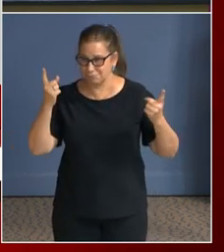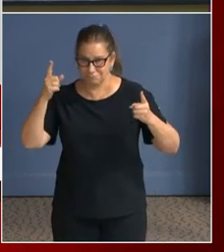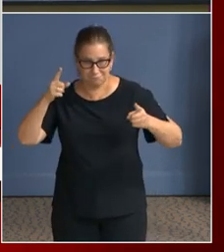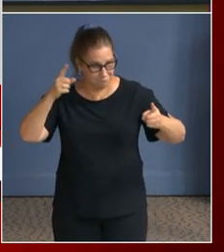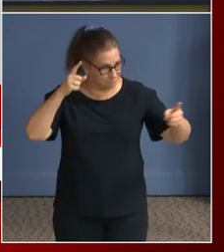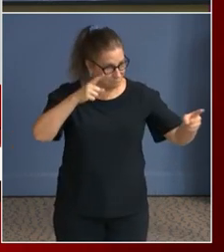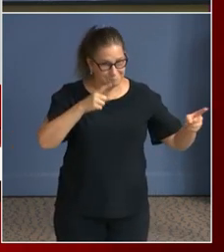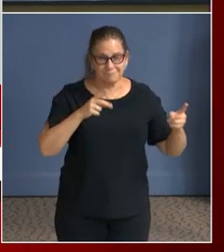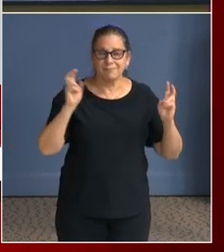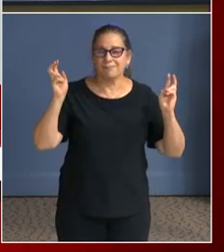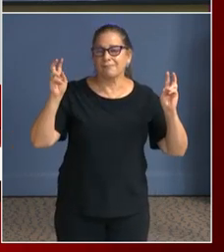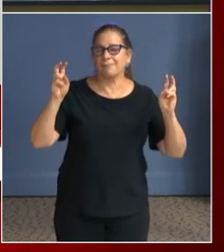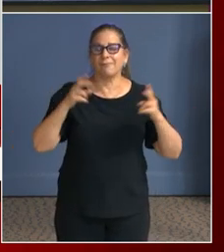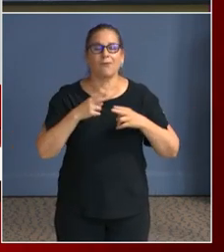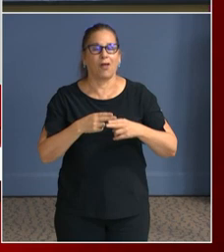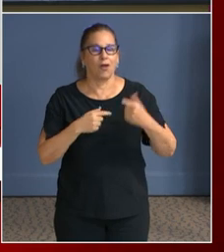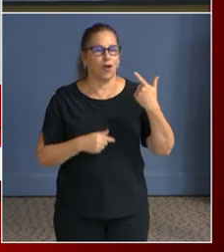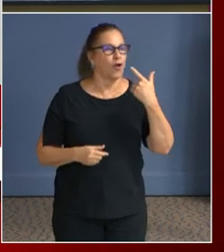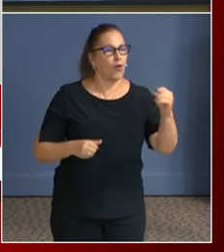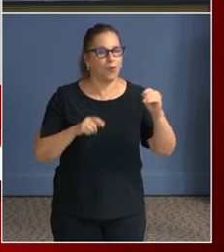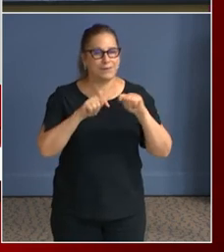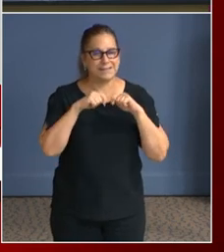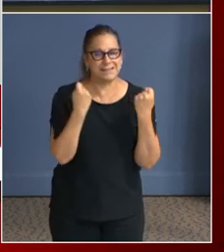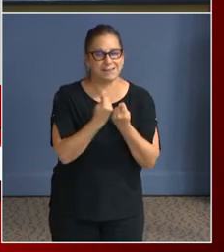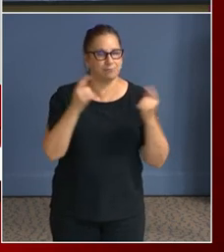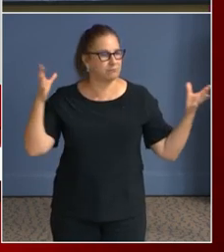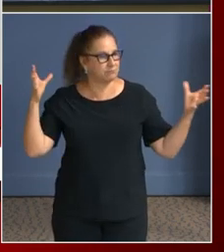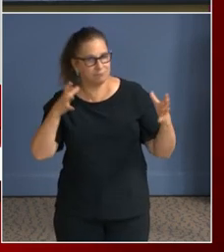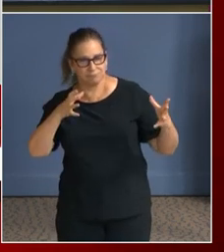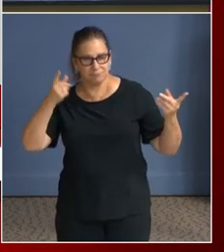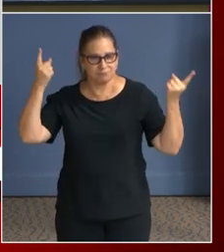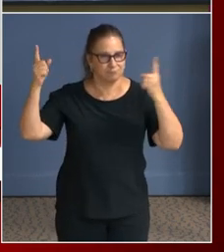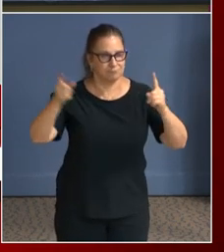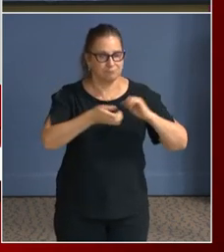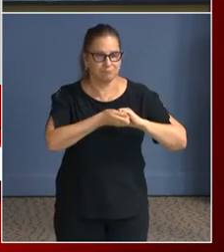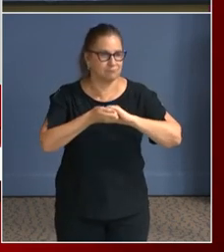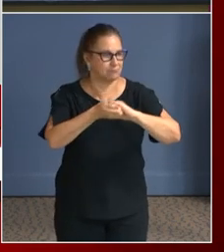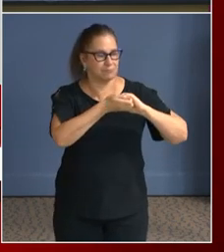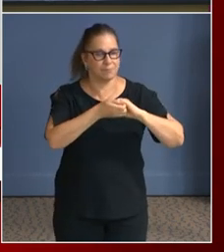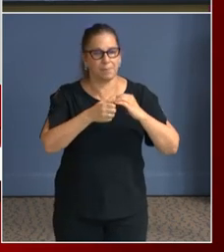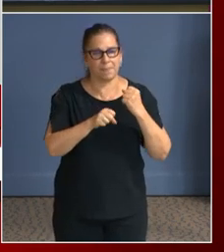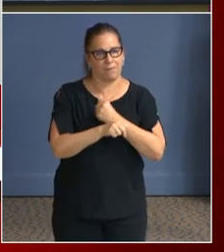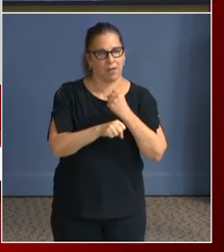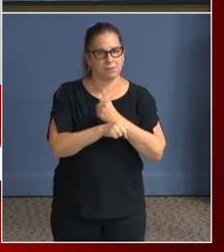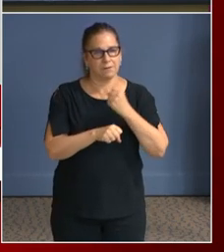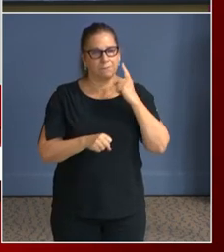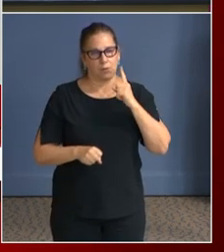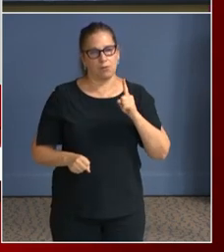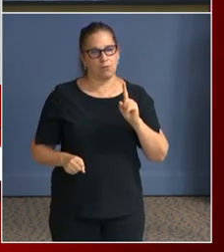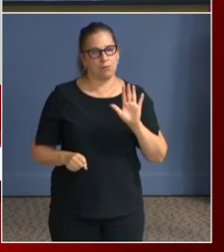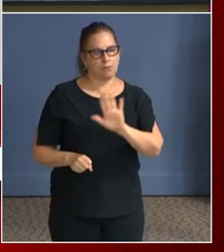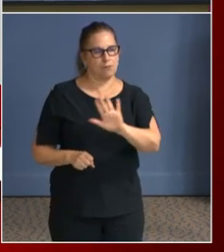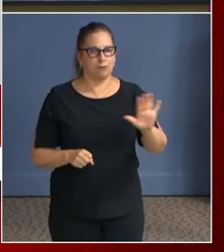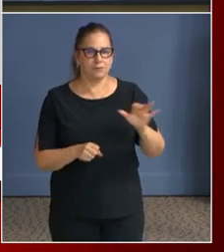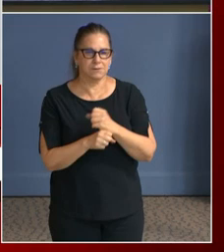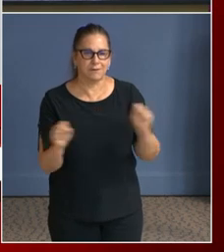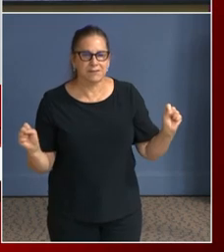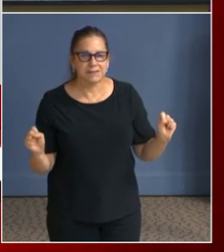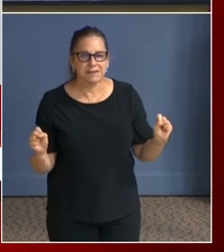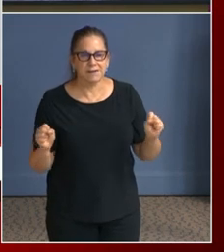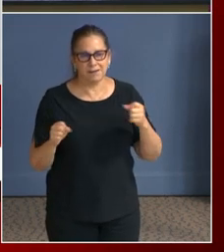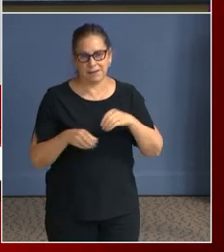will check on areas where we're concerned about fireworks use. Our teams will engage with residents